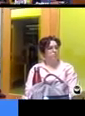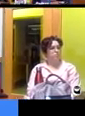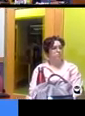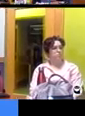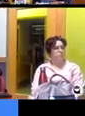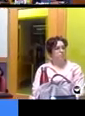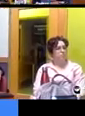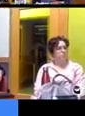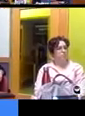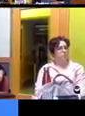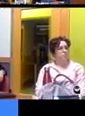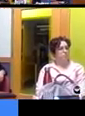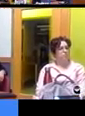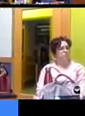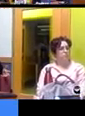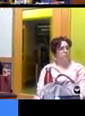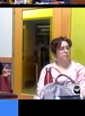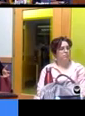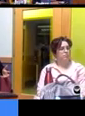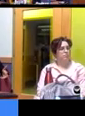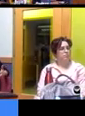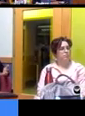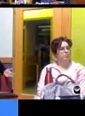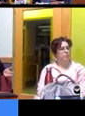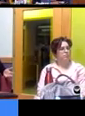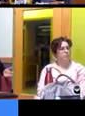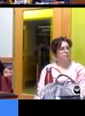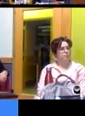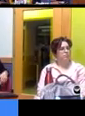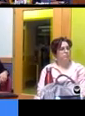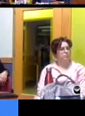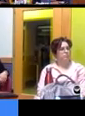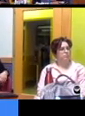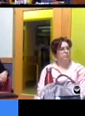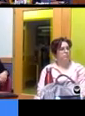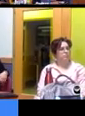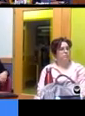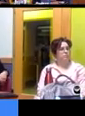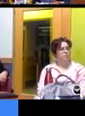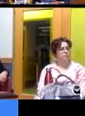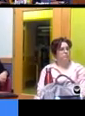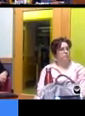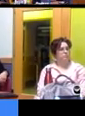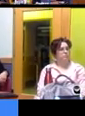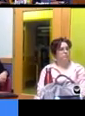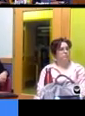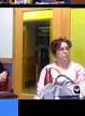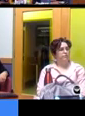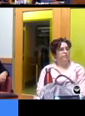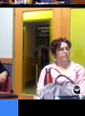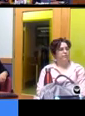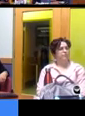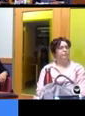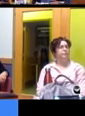following week. But, you know, we try to schedule people at their nearest convenience. And